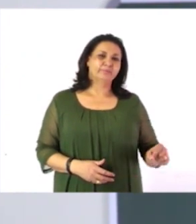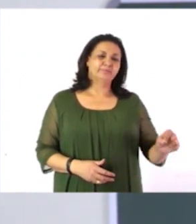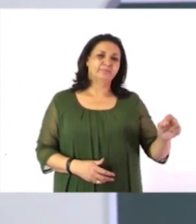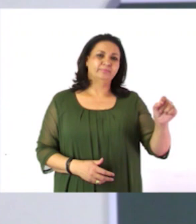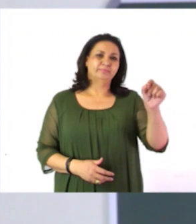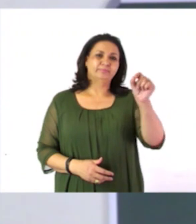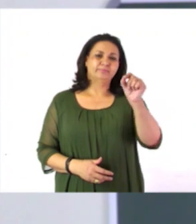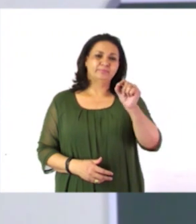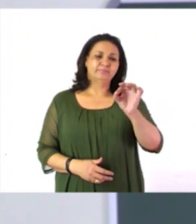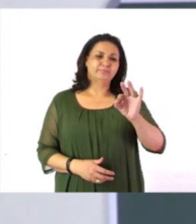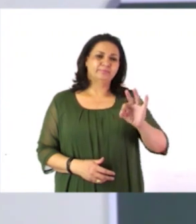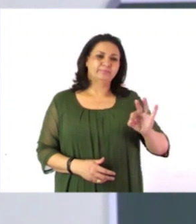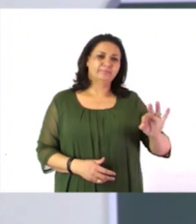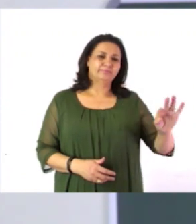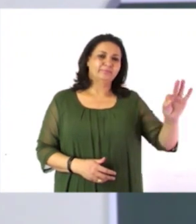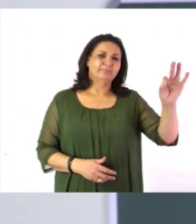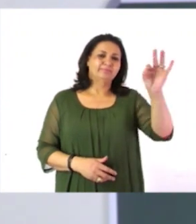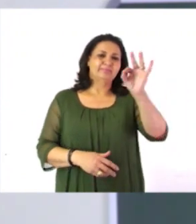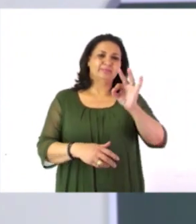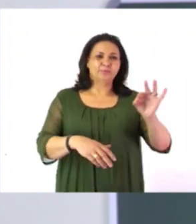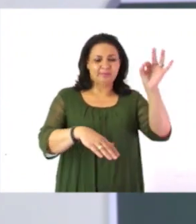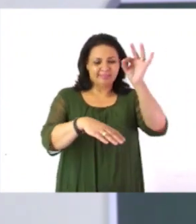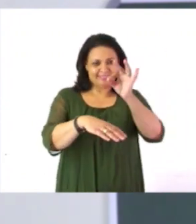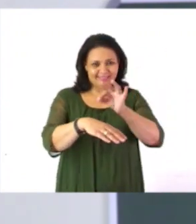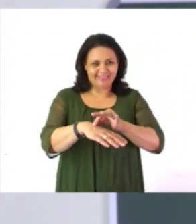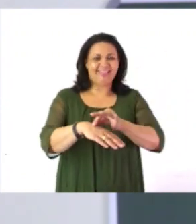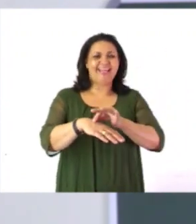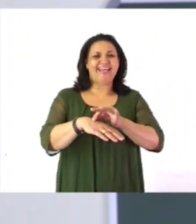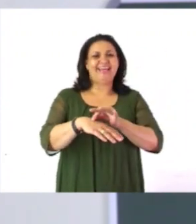We are getting there. And there we go.